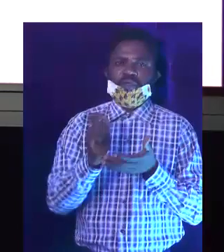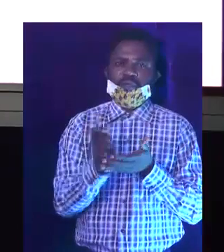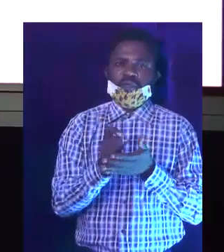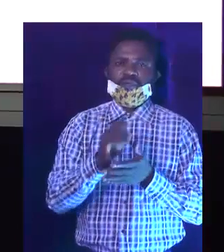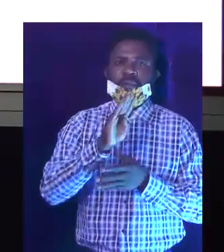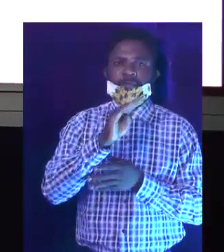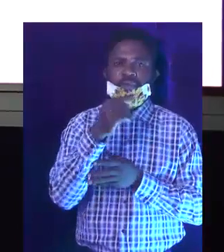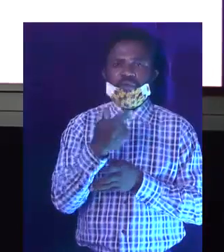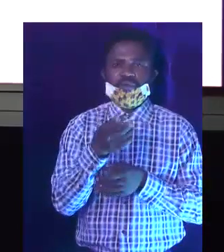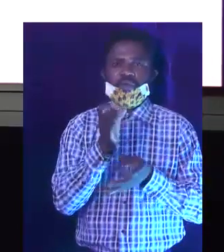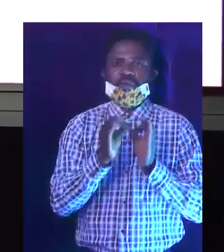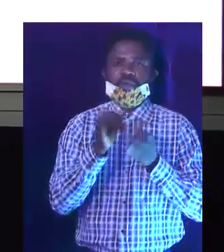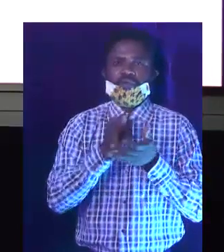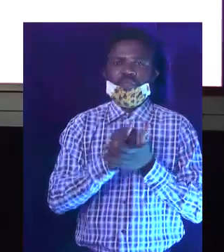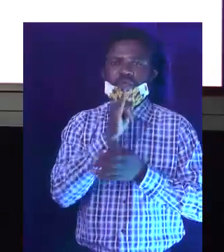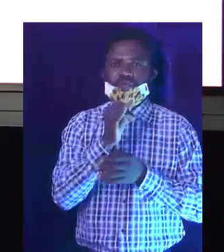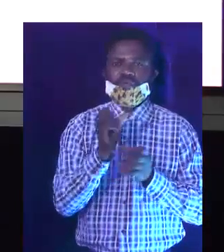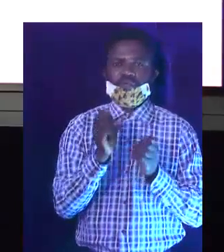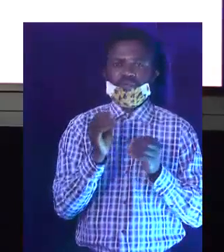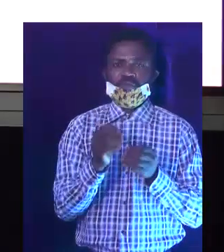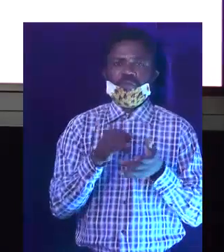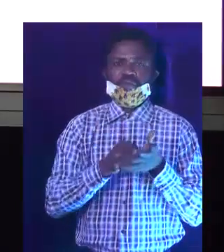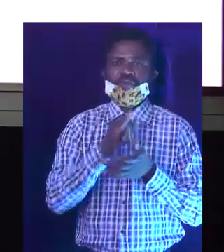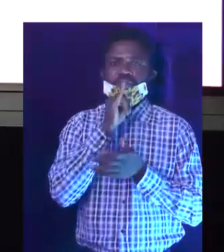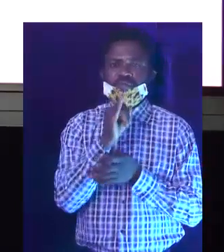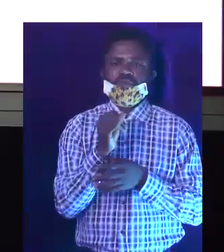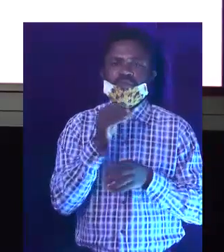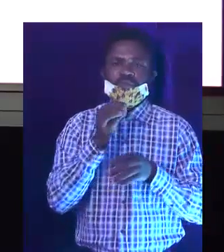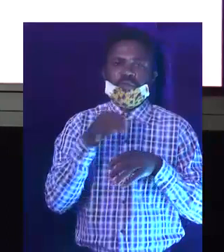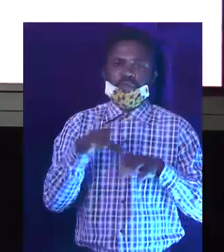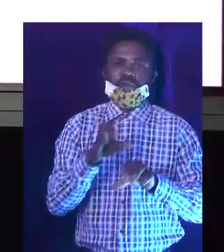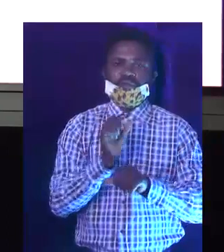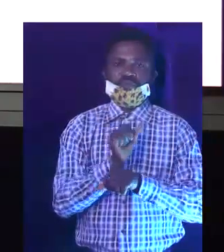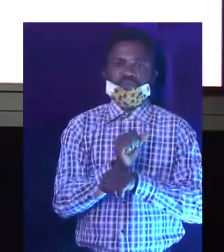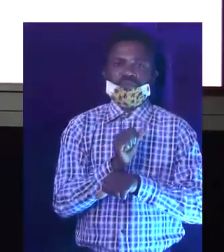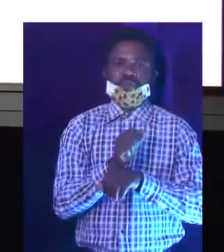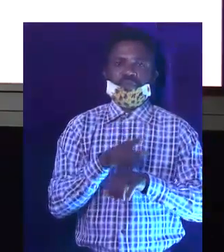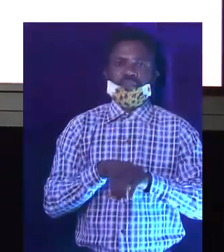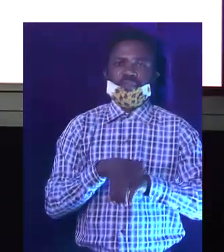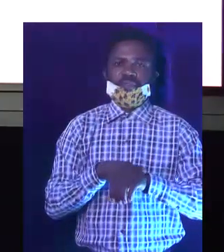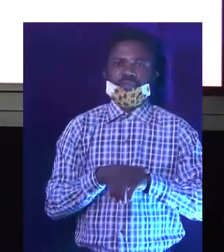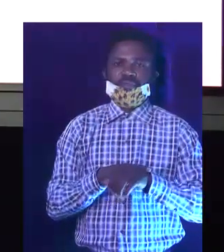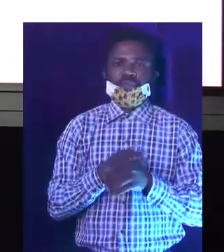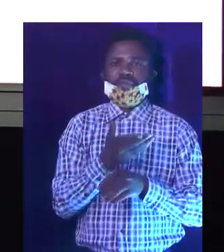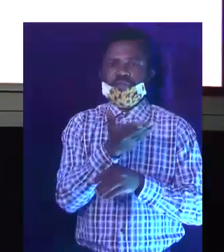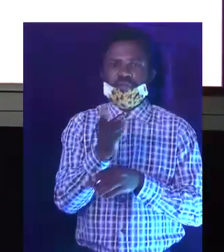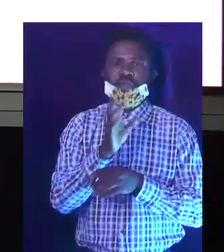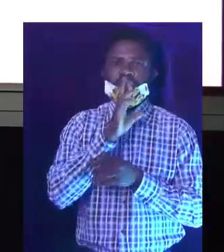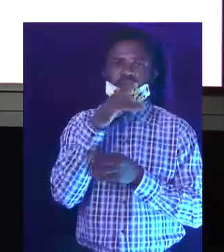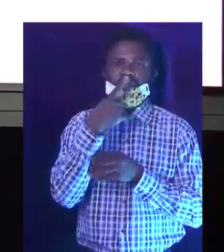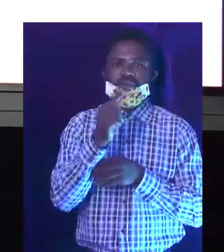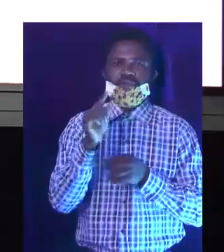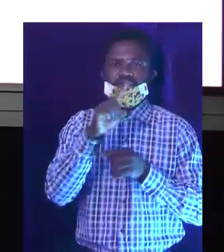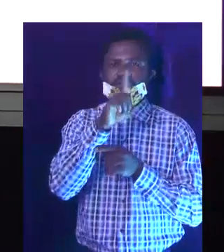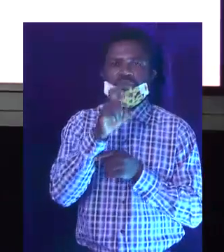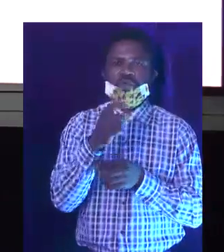biography? If that is so, it's activity time. These